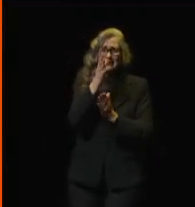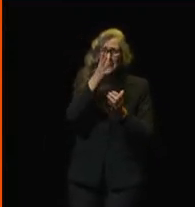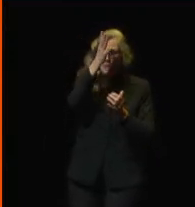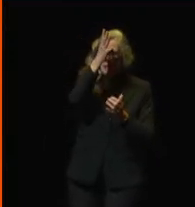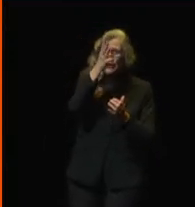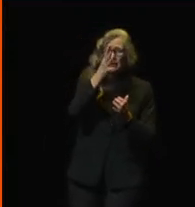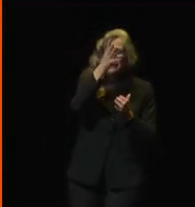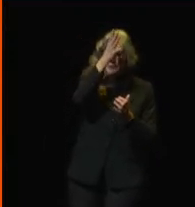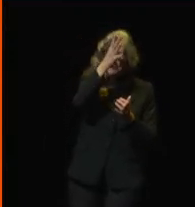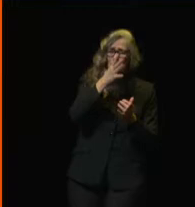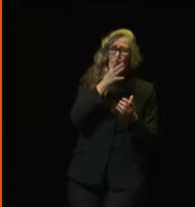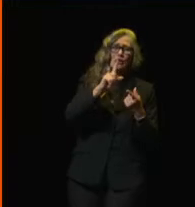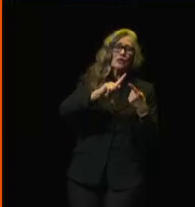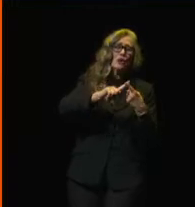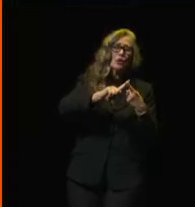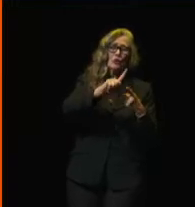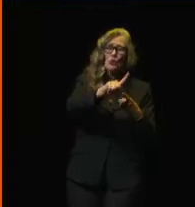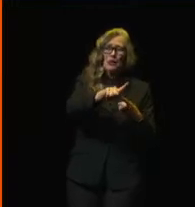much more.